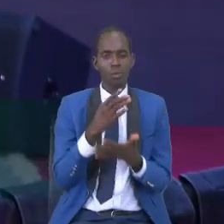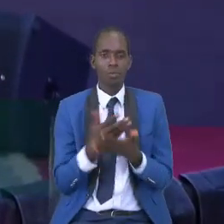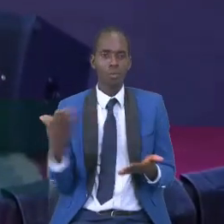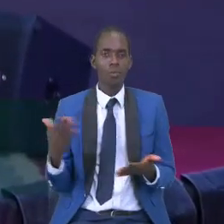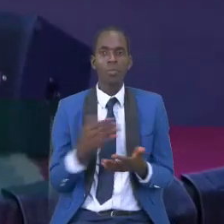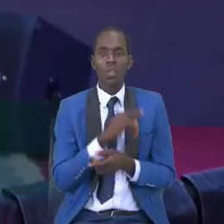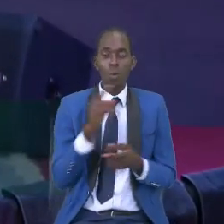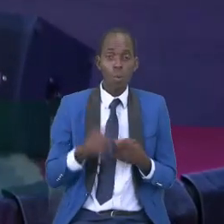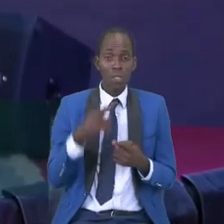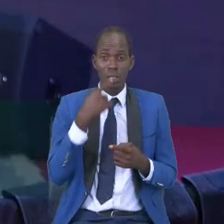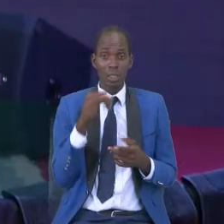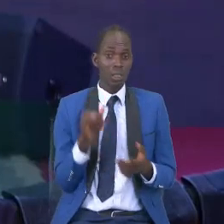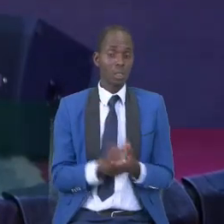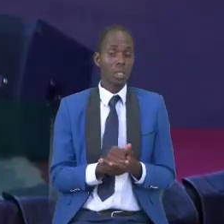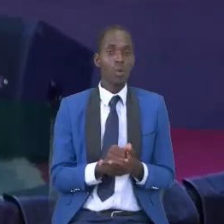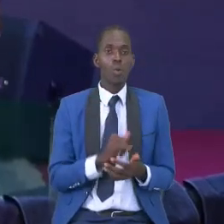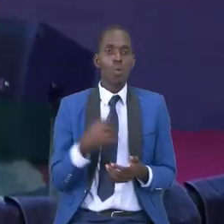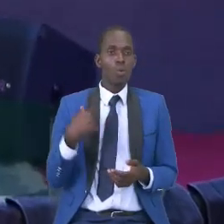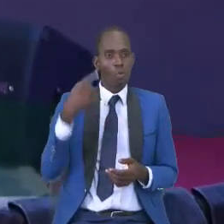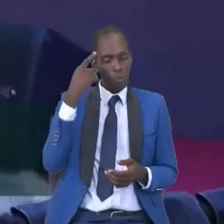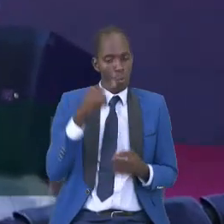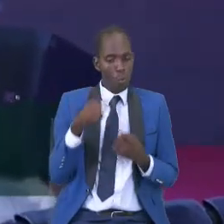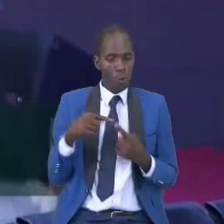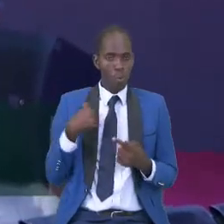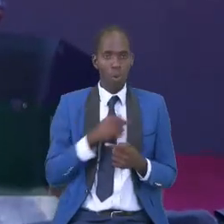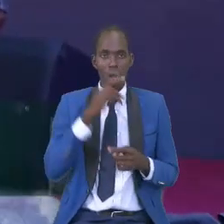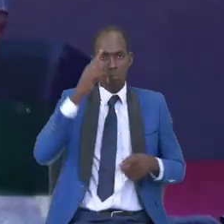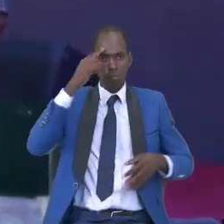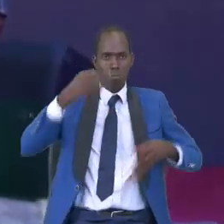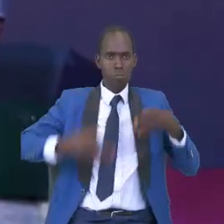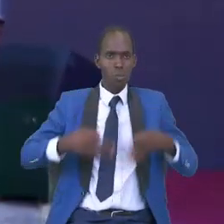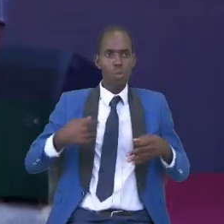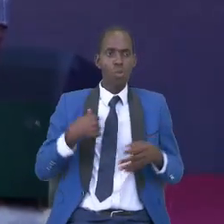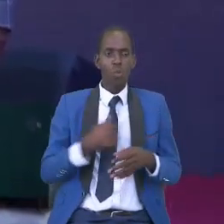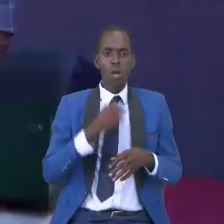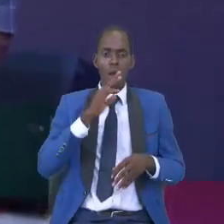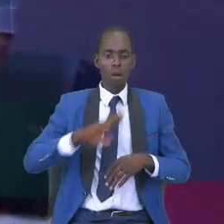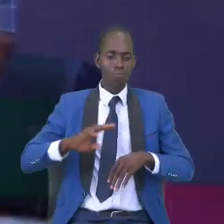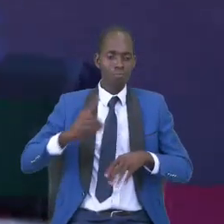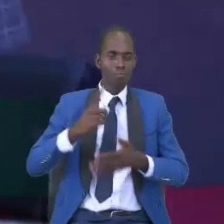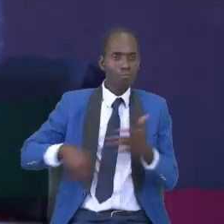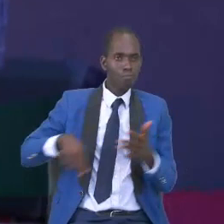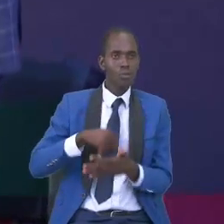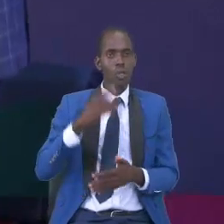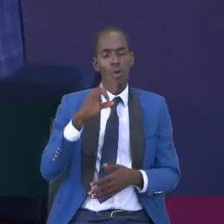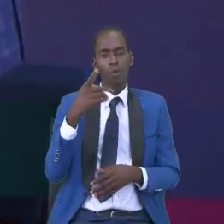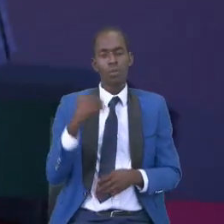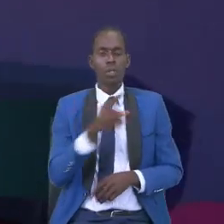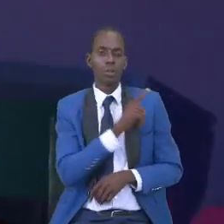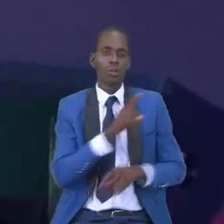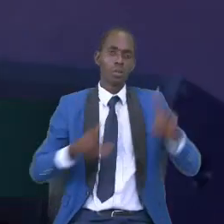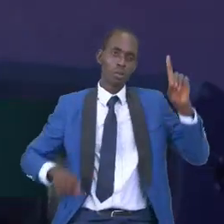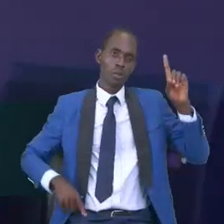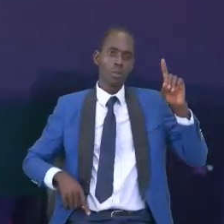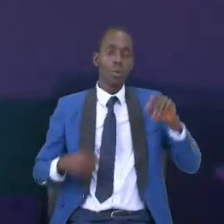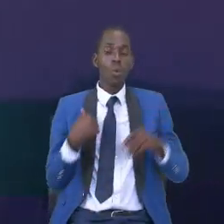he said, when we are judged, we're chastened of the Lord, not of Satan. We're against the